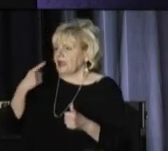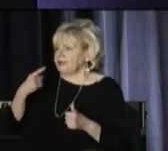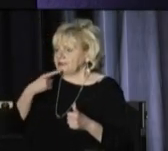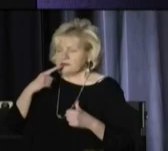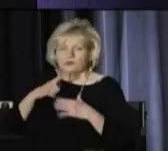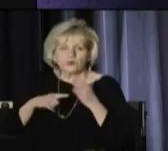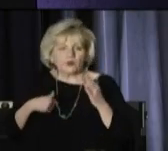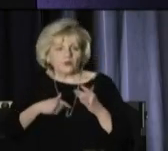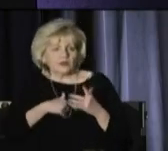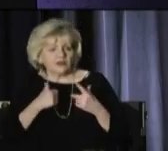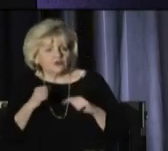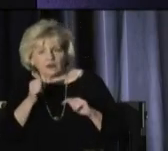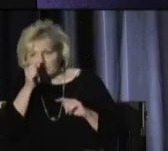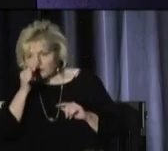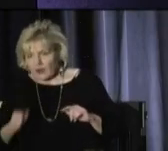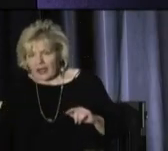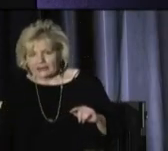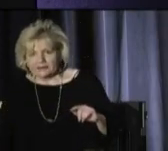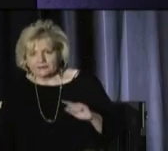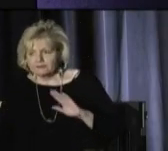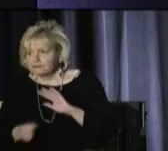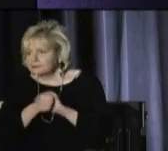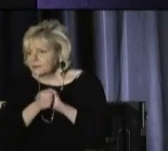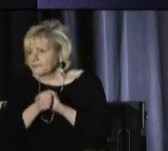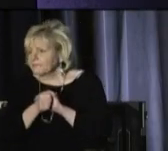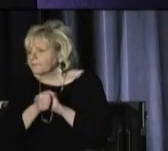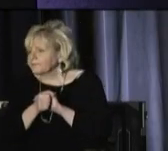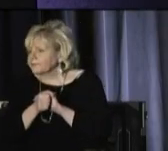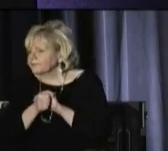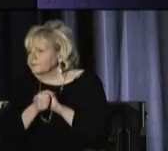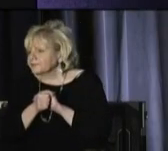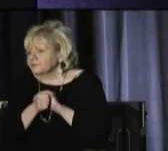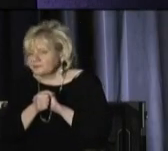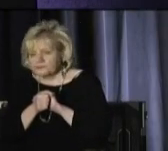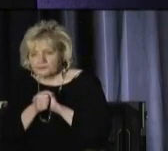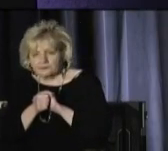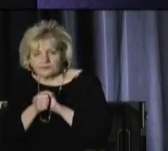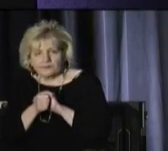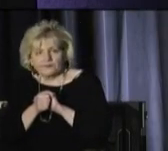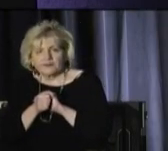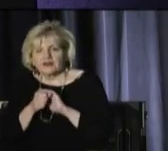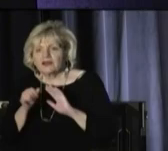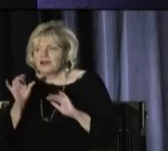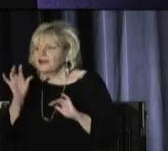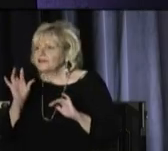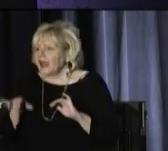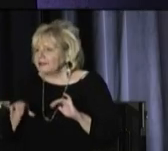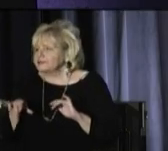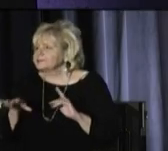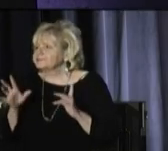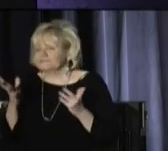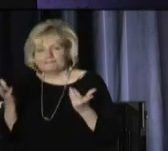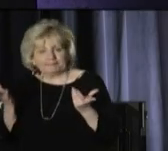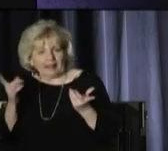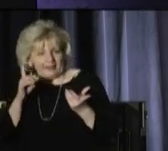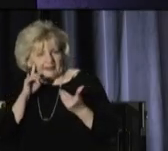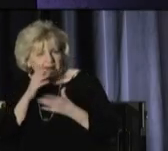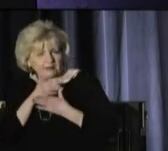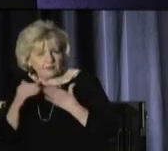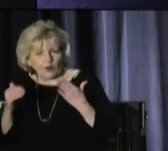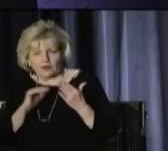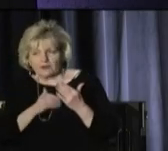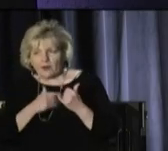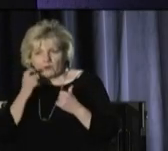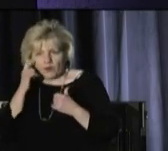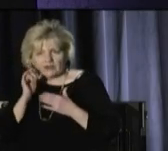try to hide even from ourselves. Mm. And so that, I guess, is a rival, but it's also like my, I think there are parts of our brains that